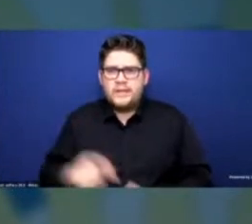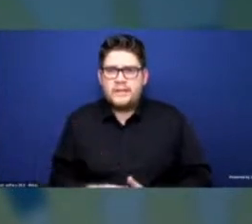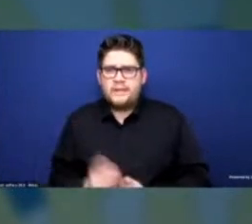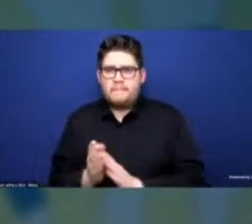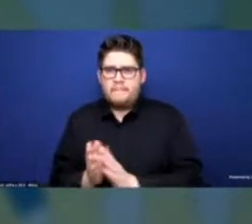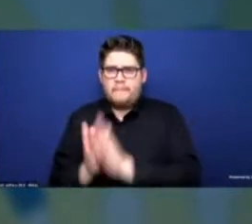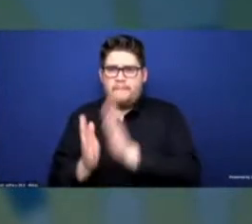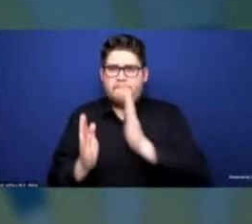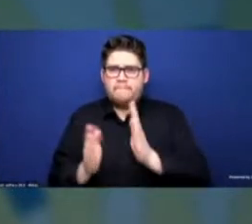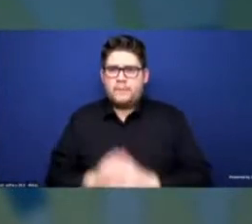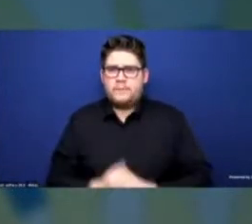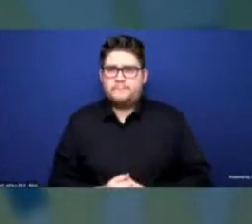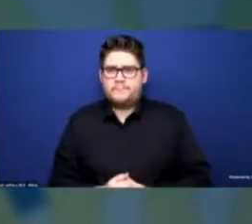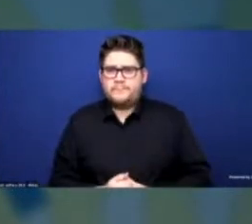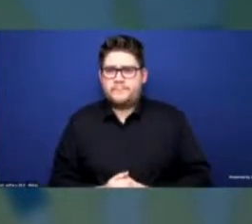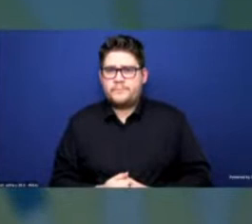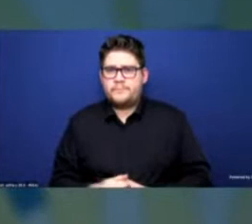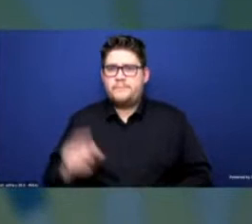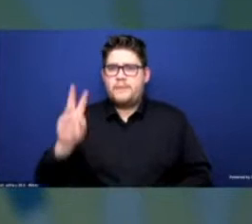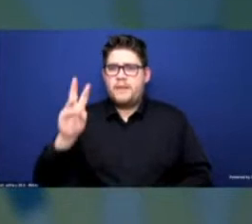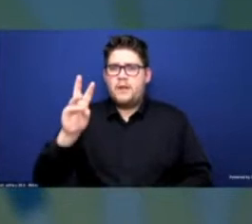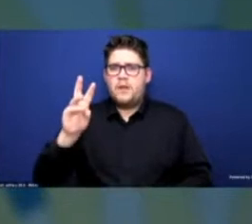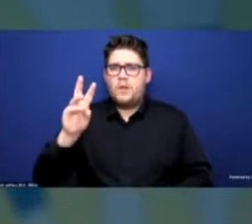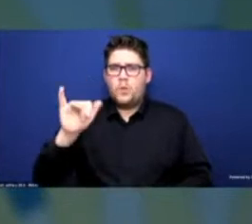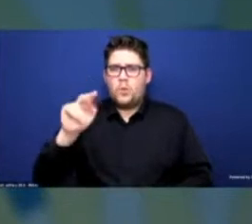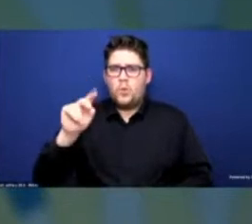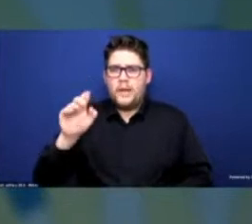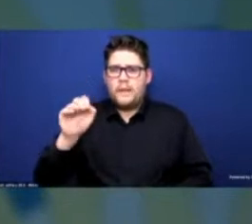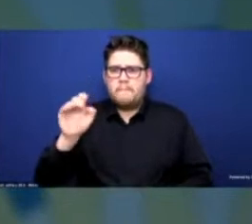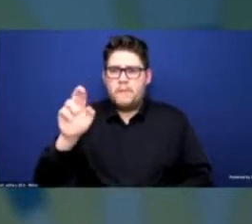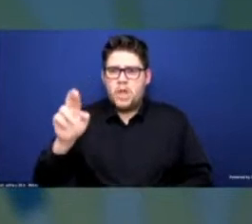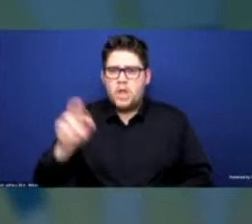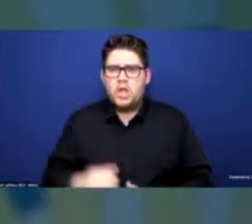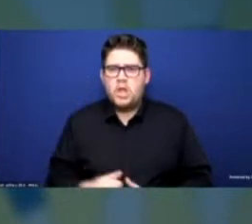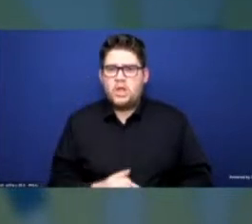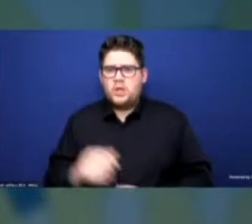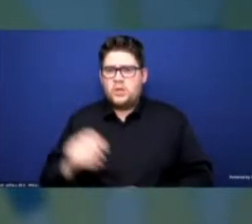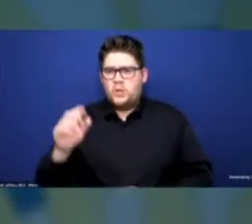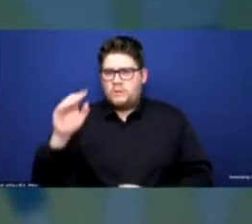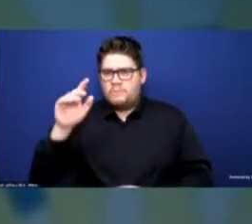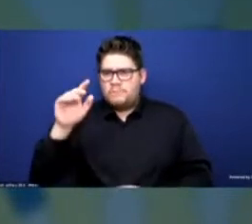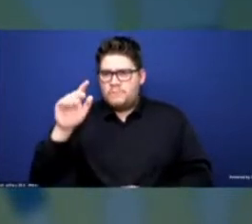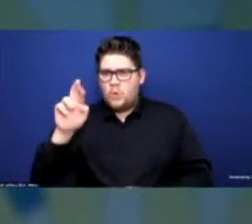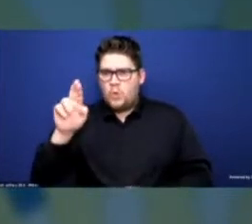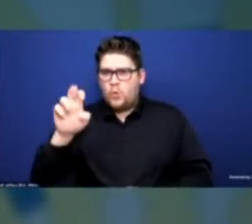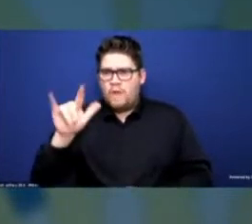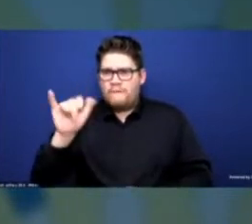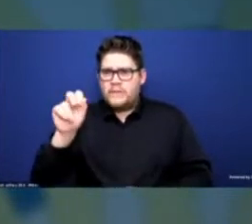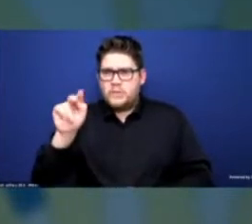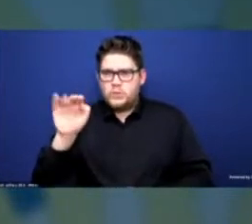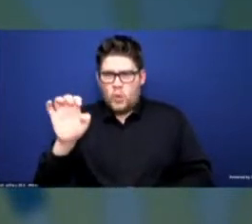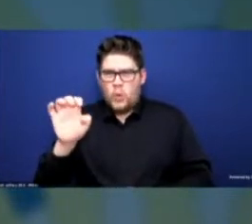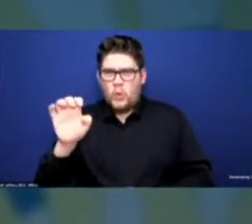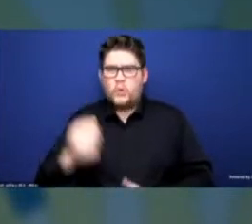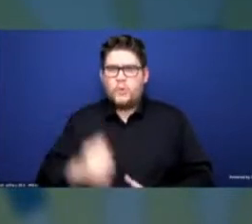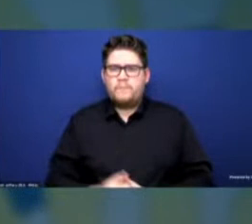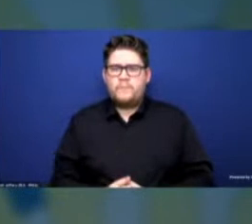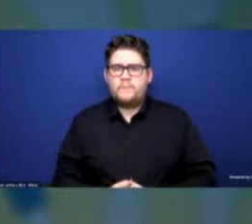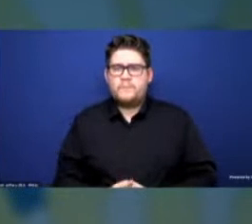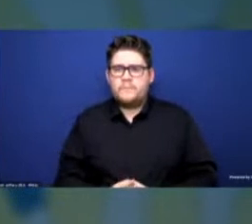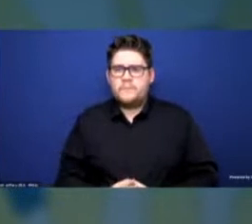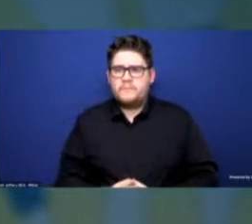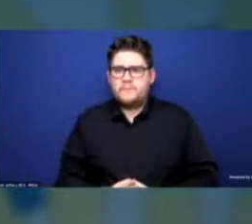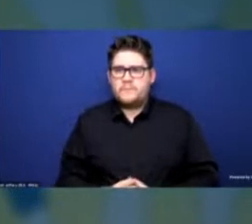is total case counts. So the two of these taken together give us an understanding of where rates of